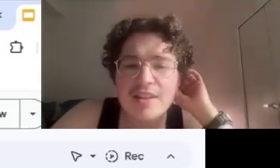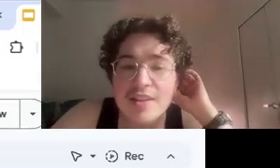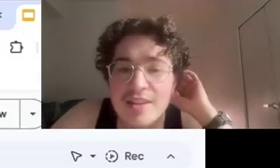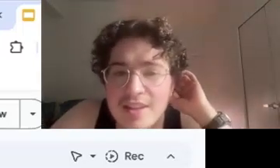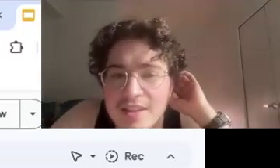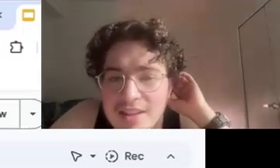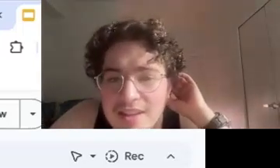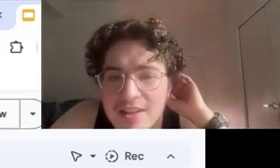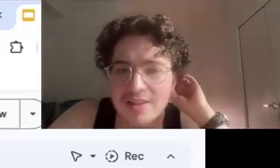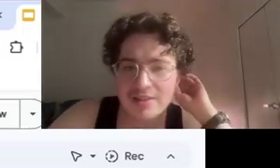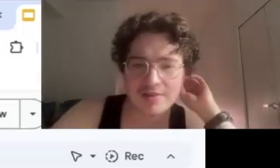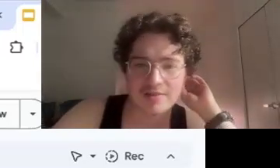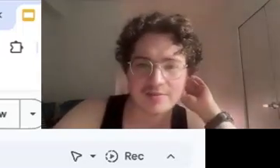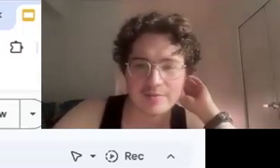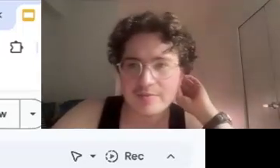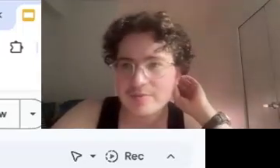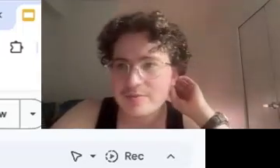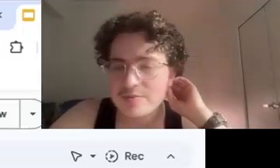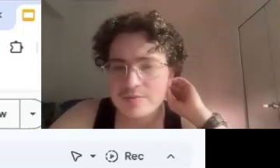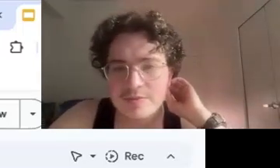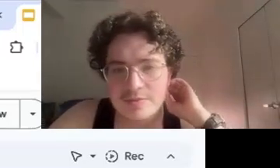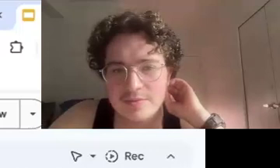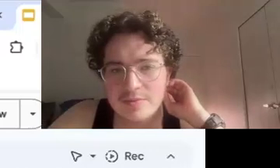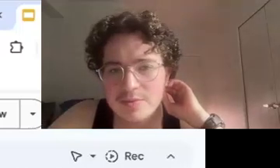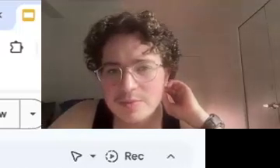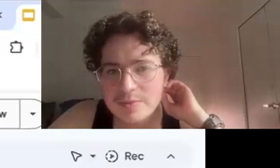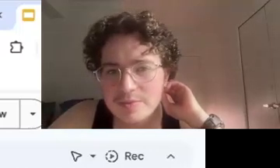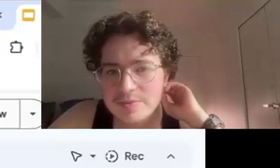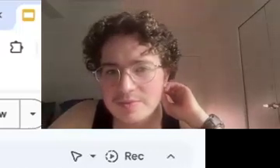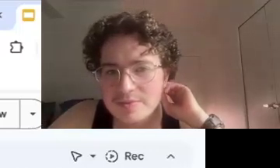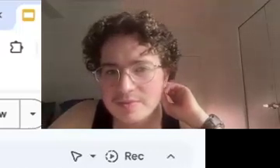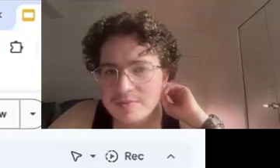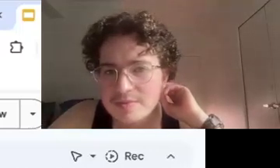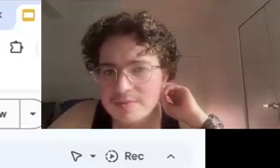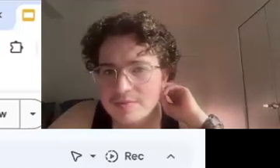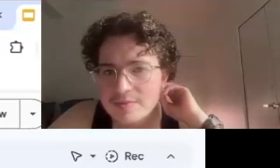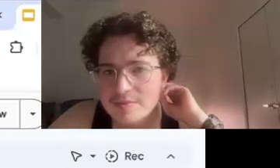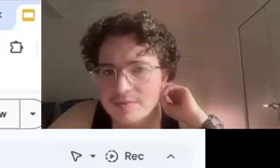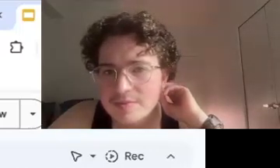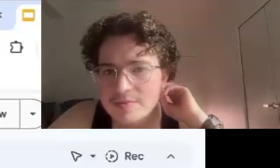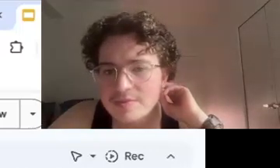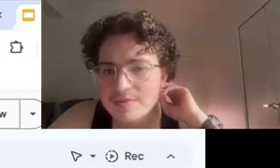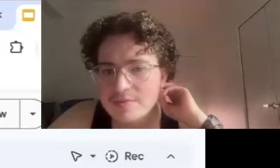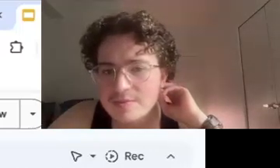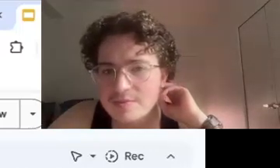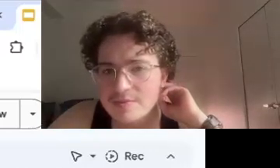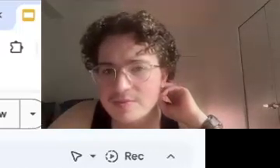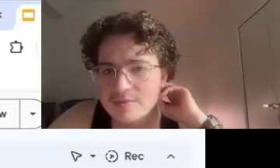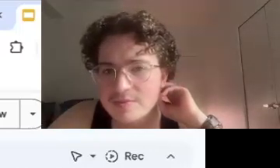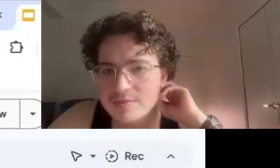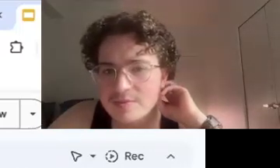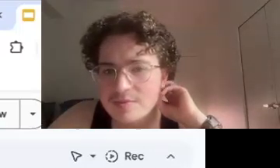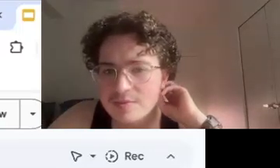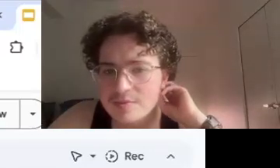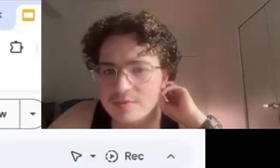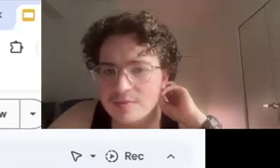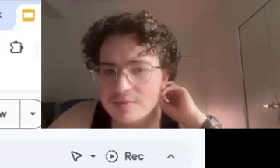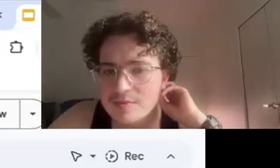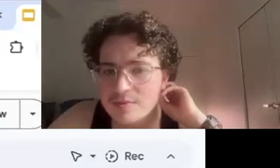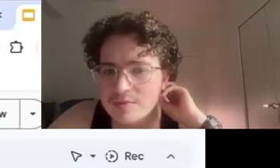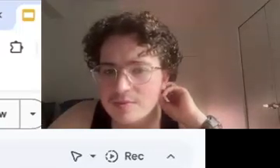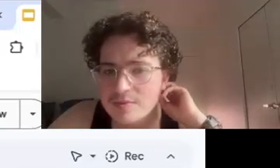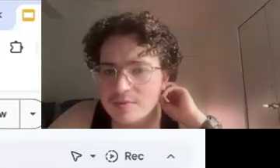I'd like to review that data at some point. I just didn't have the time right now. So all of this takes me to my